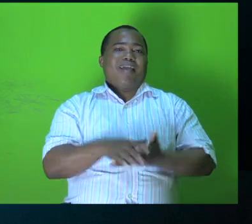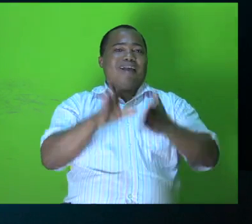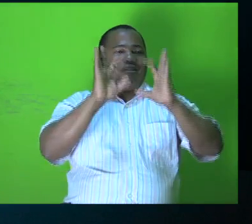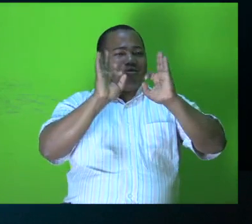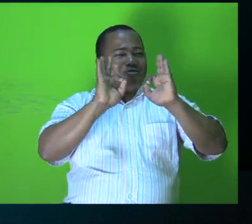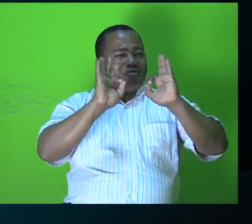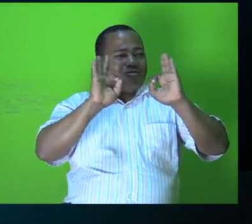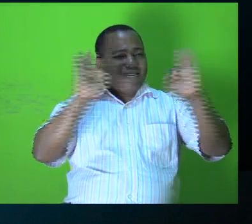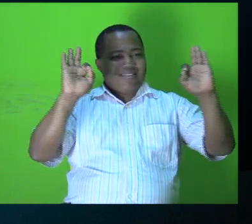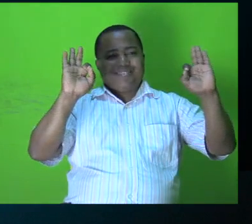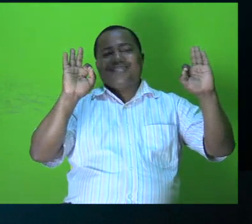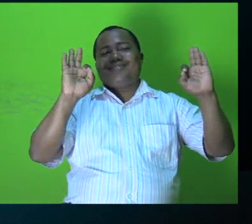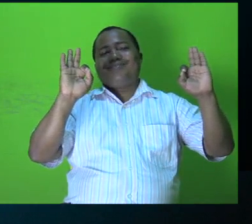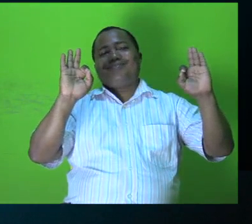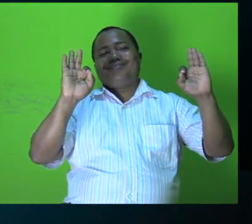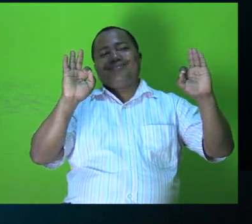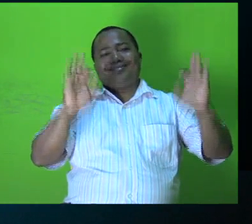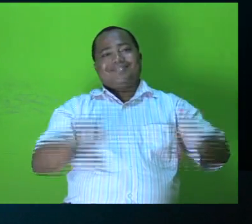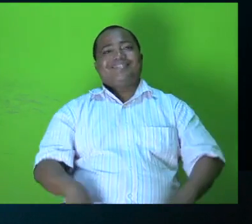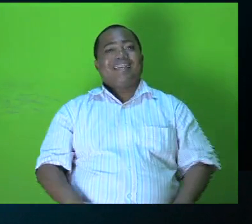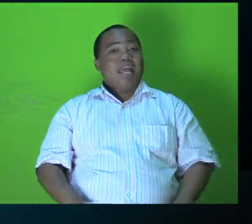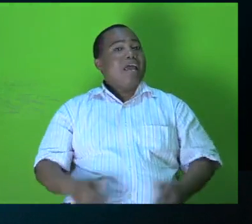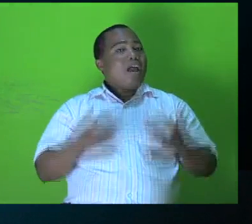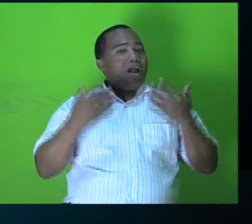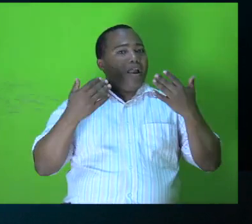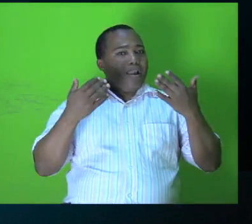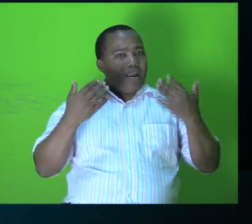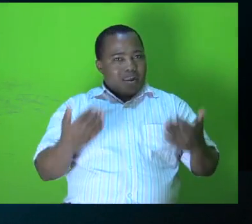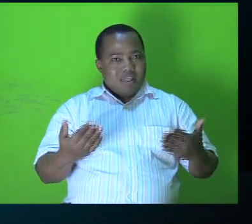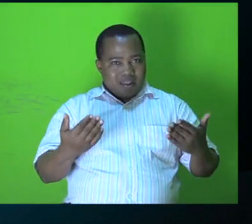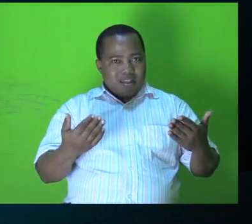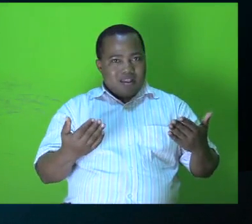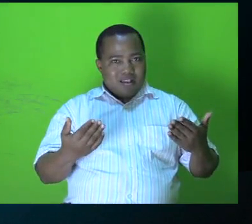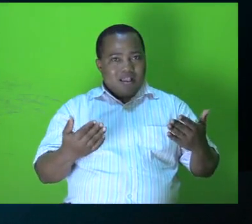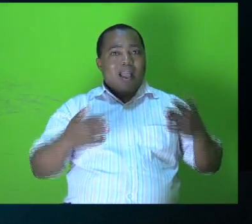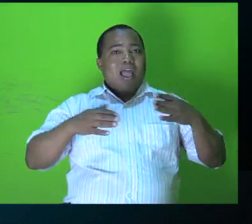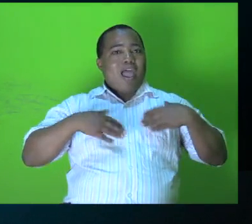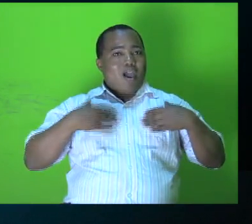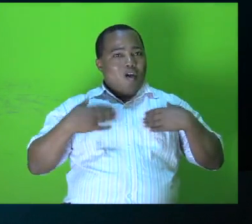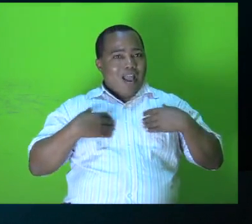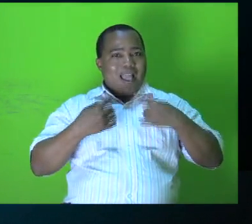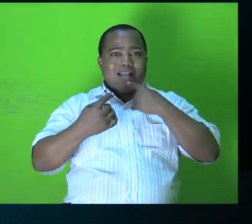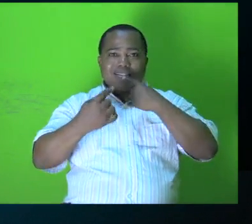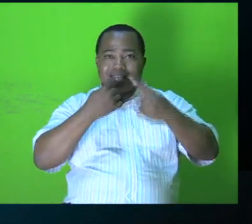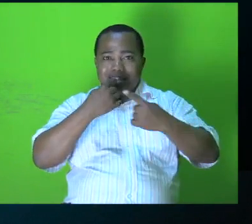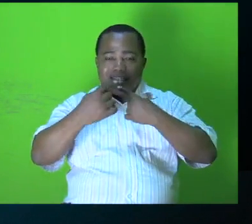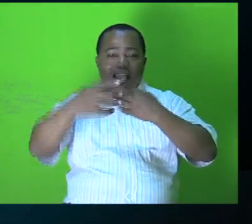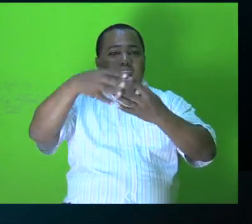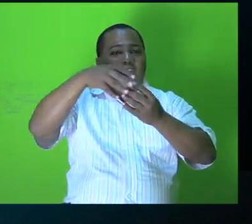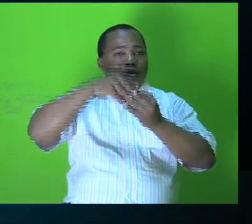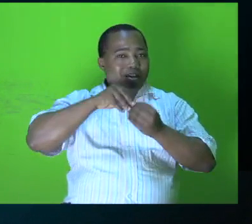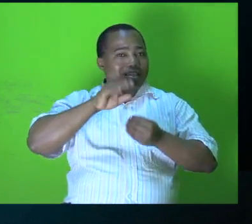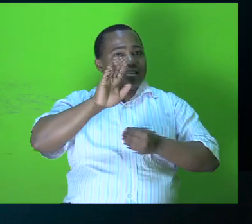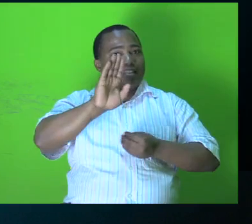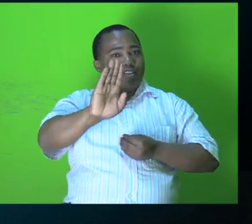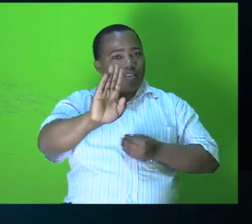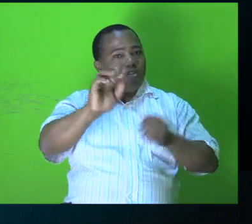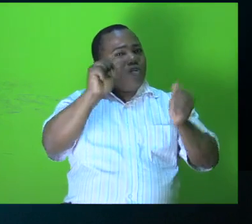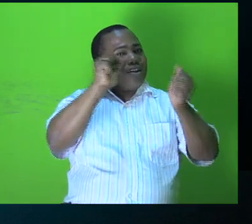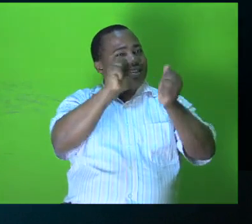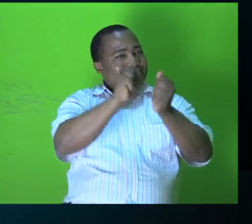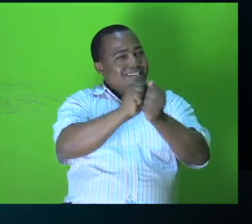Wonderful, my dears. So now, I want to share with you a wonderful